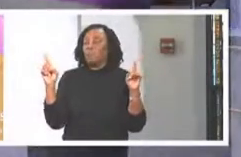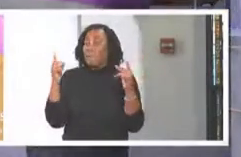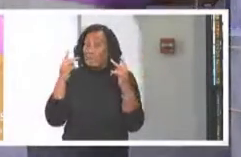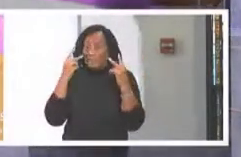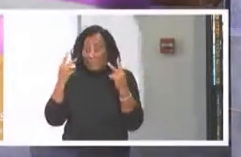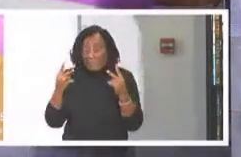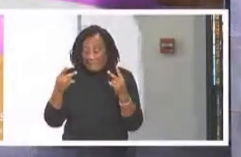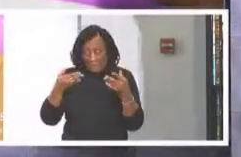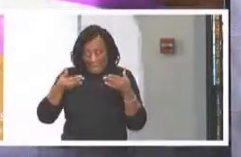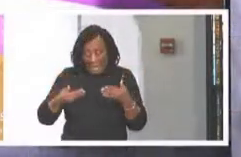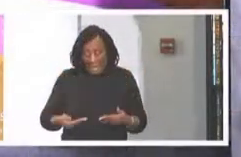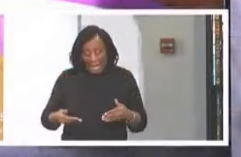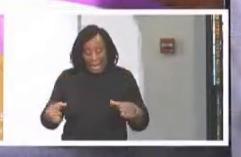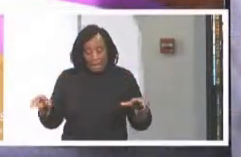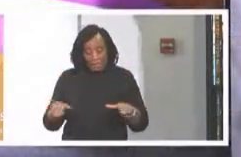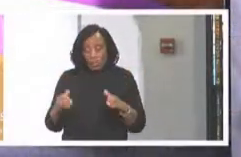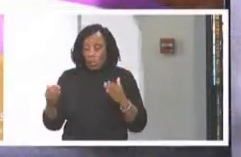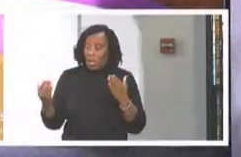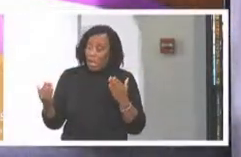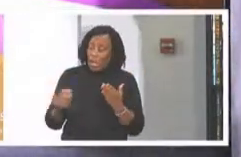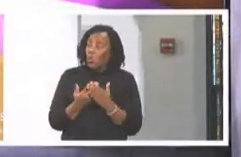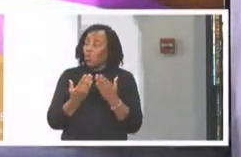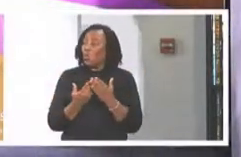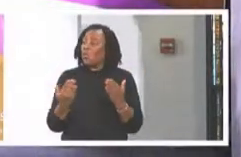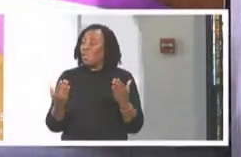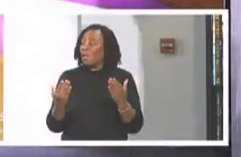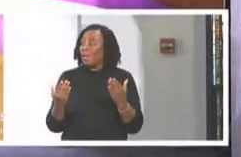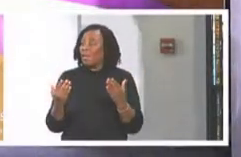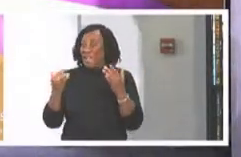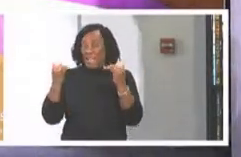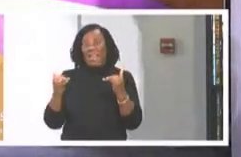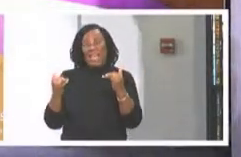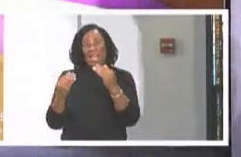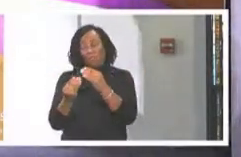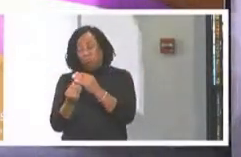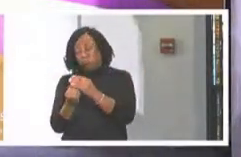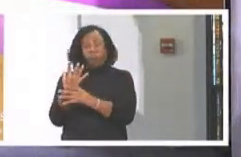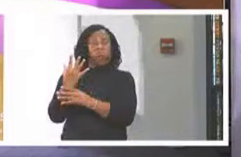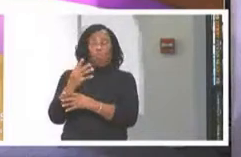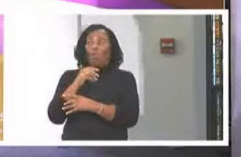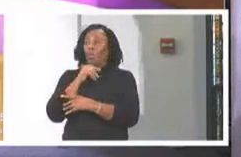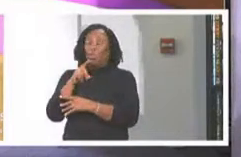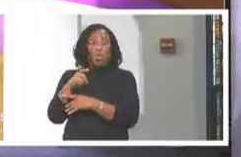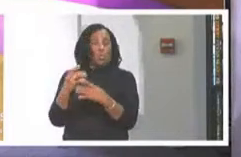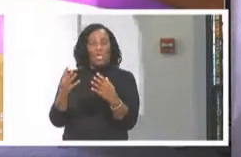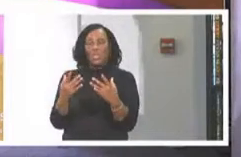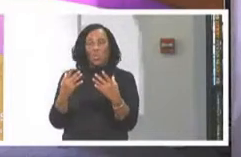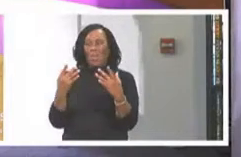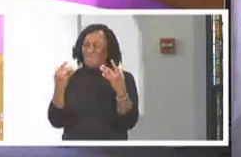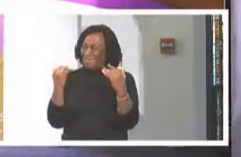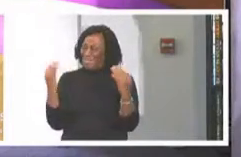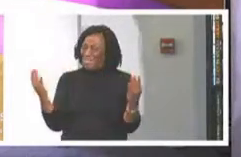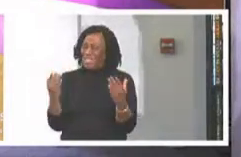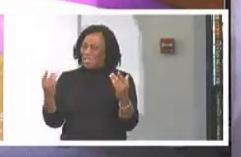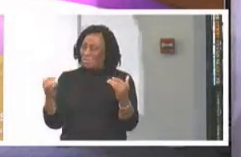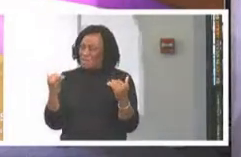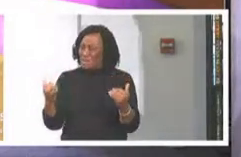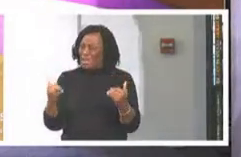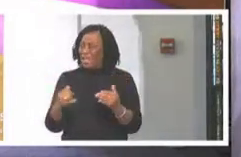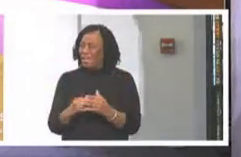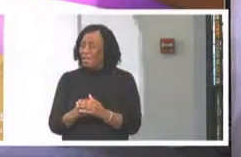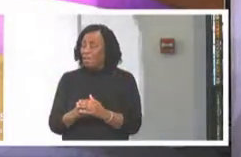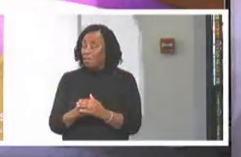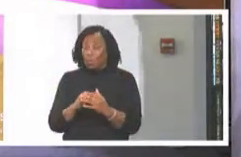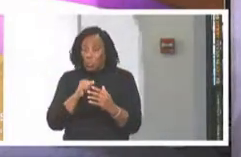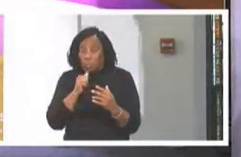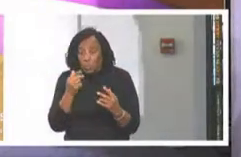new thing. Now it springs up. You don't have to wait for it. It's springing up right now. Do you not see